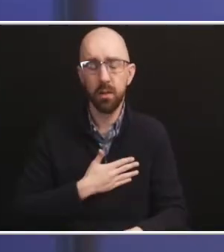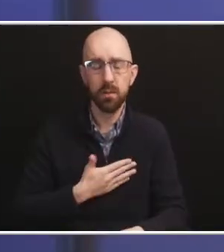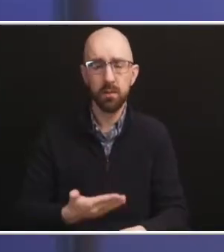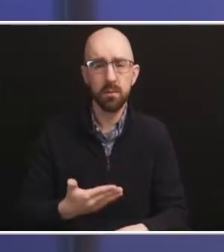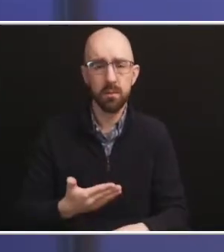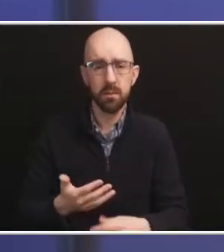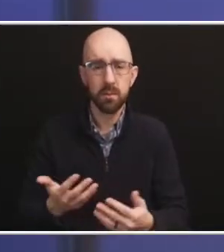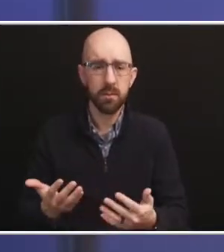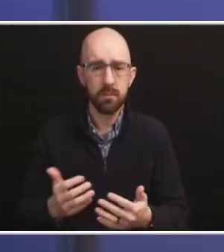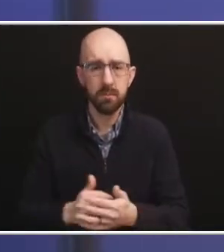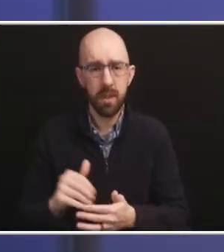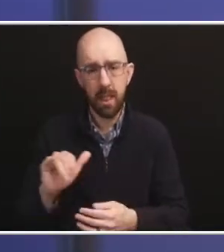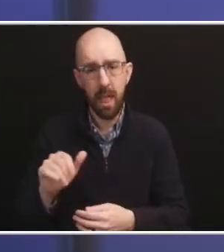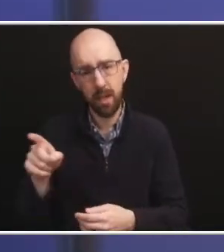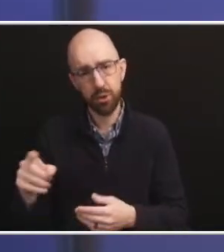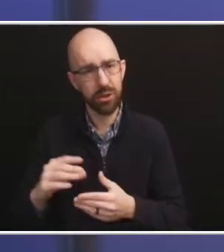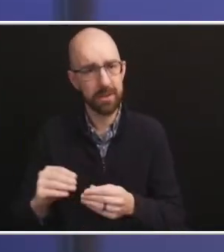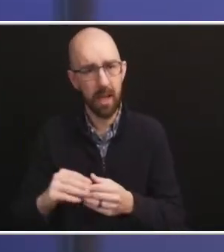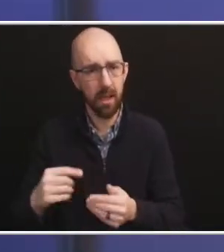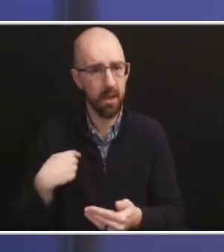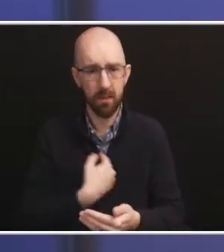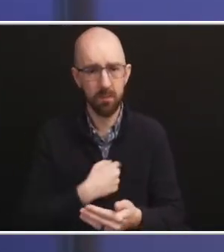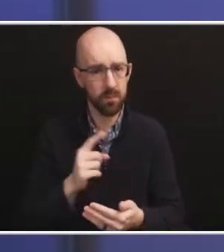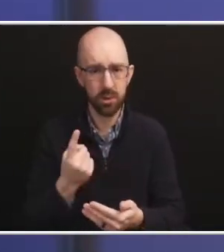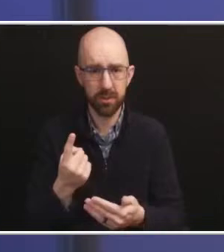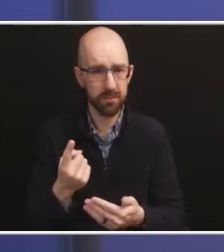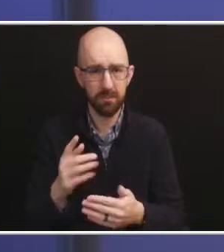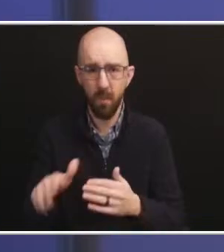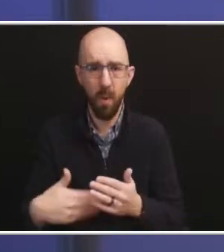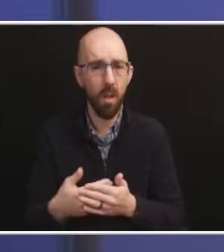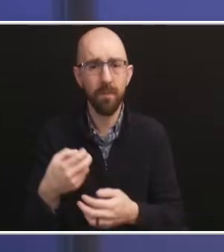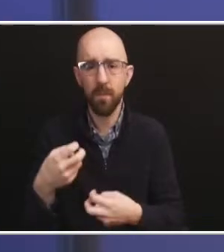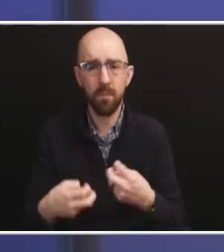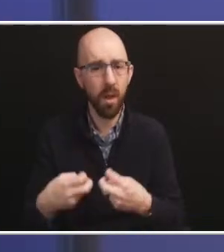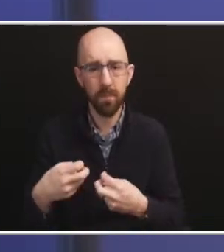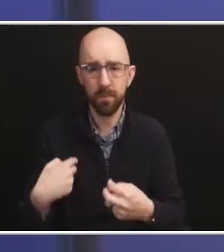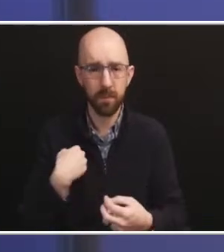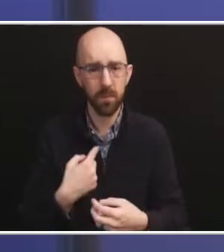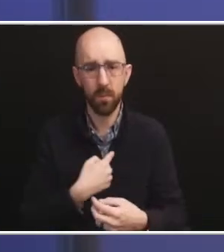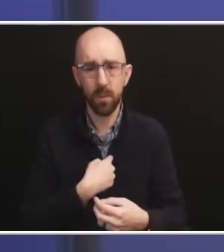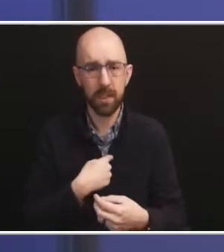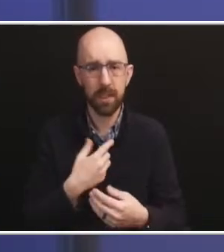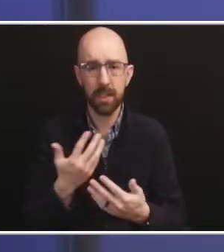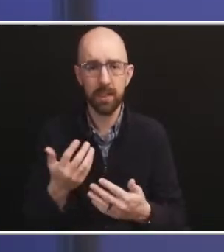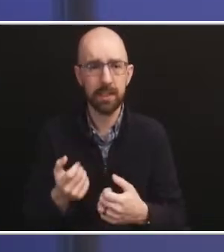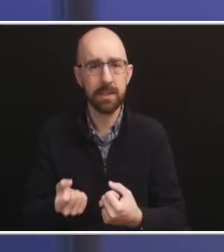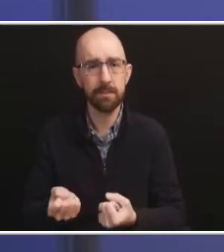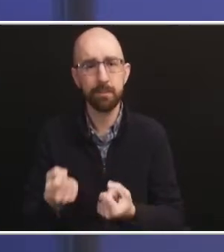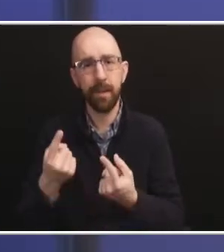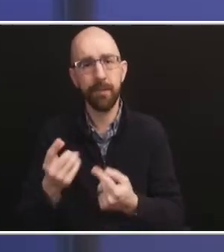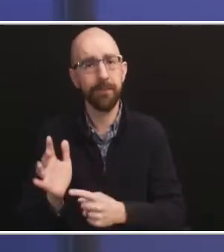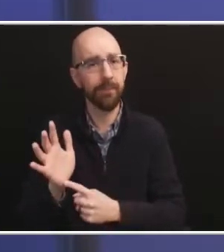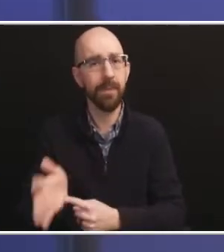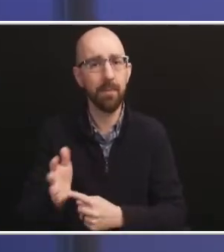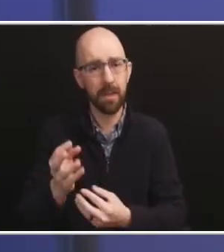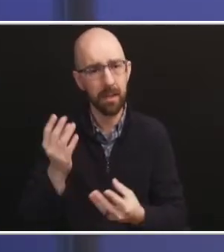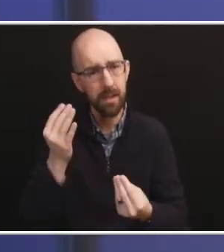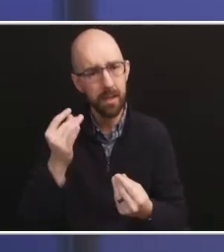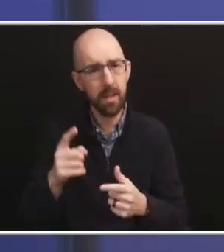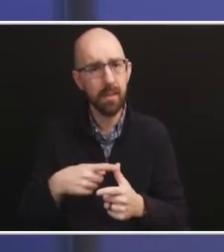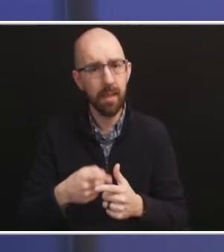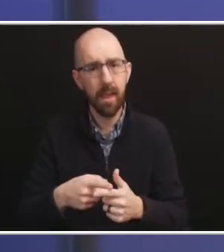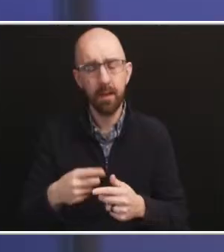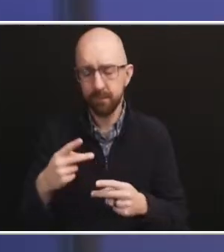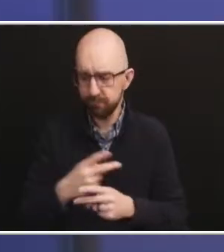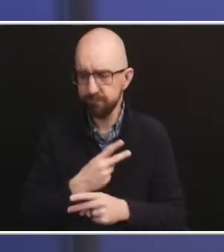Dawn said, we just kind of, all of our problems, we spent about 5 minutes thinking about it, and then we go, how do we solve this